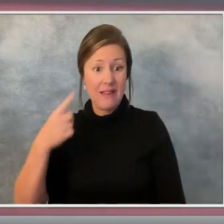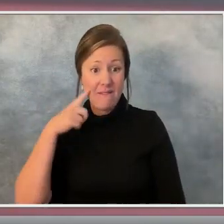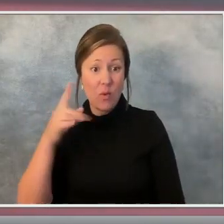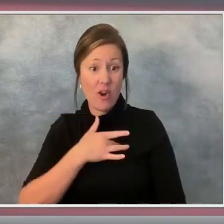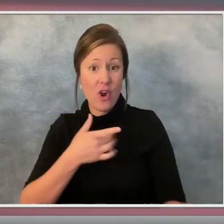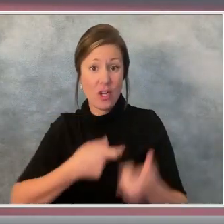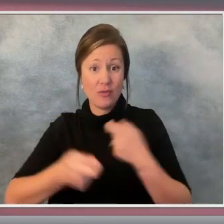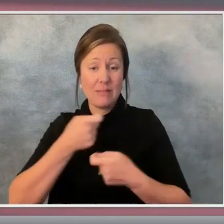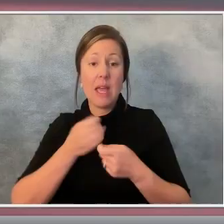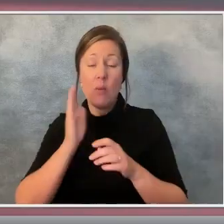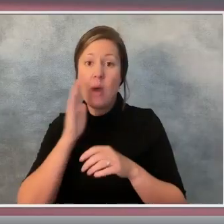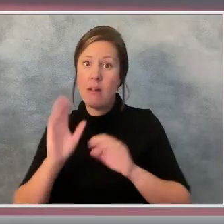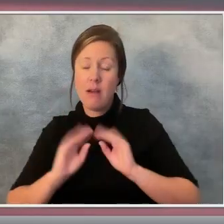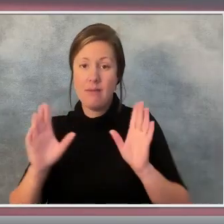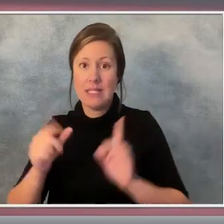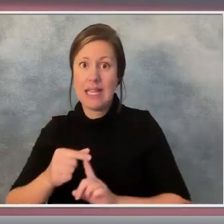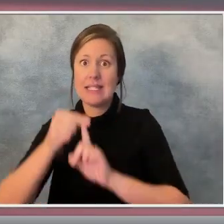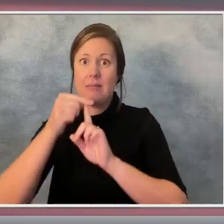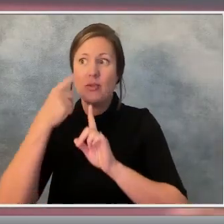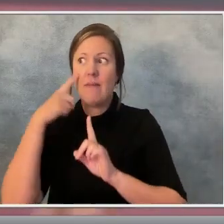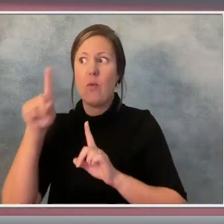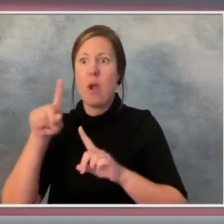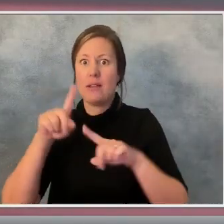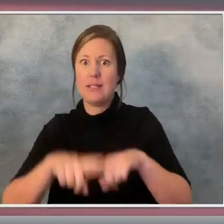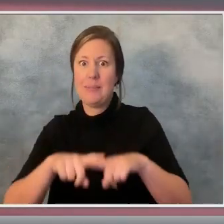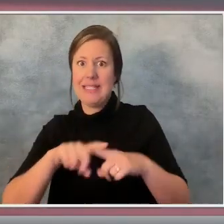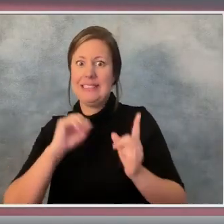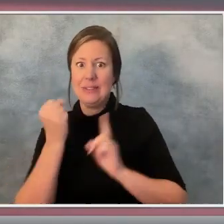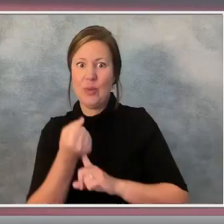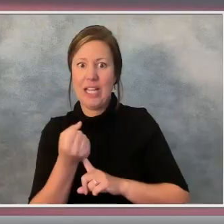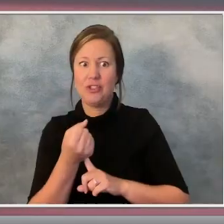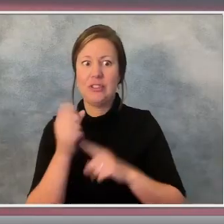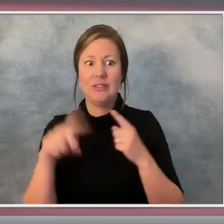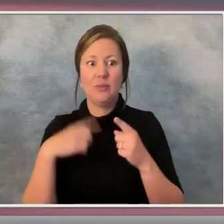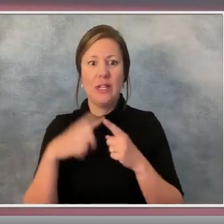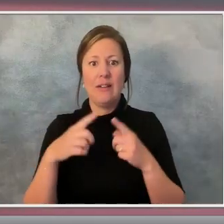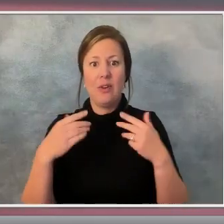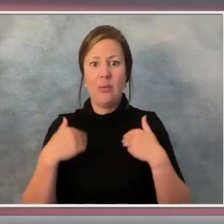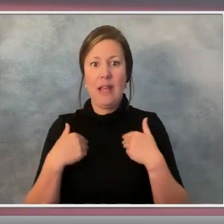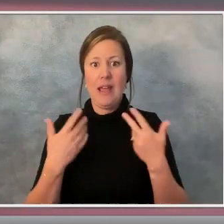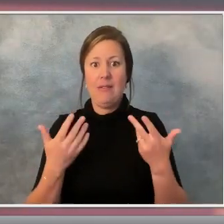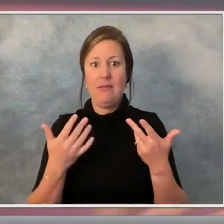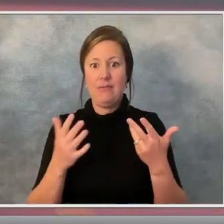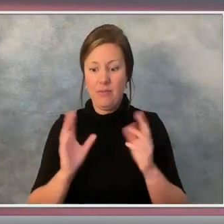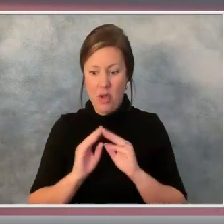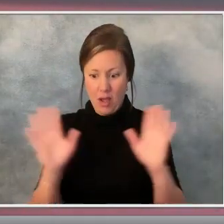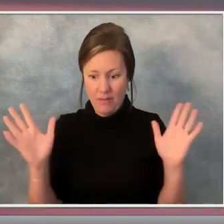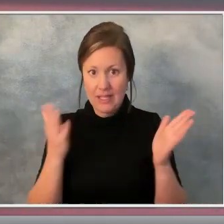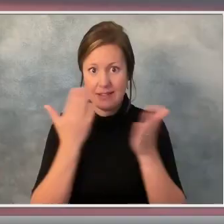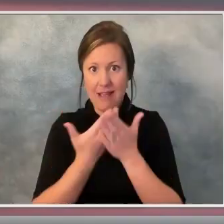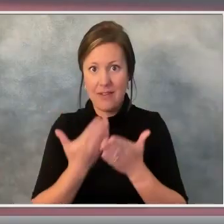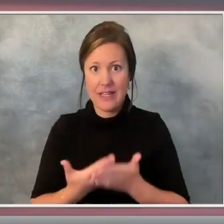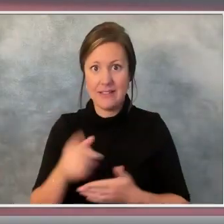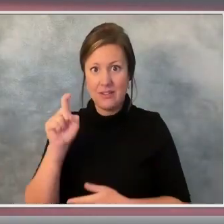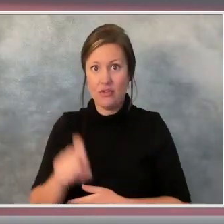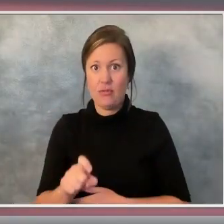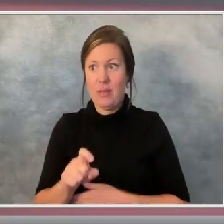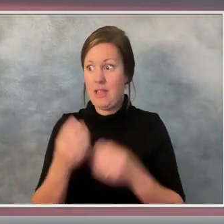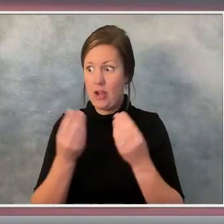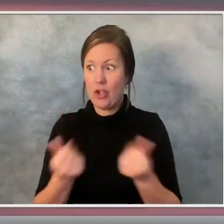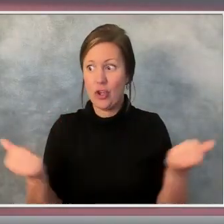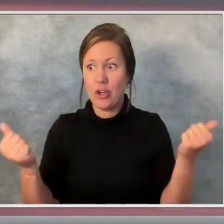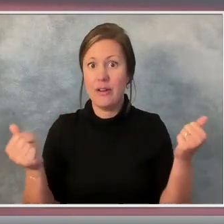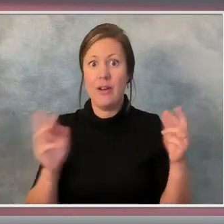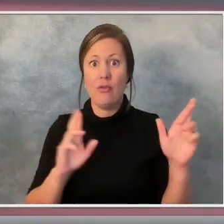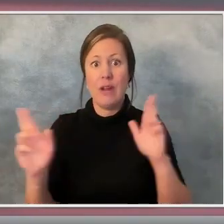you know, for circumstances wherein we have good oncological evidence that this should be a cure, and we move forward with things, and the